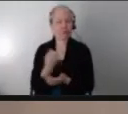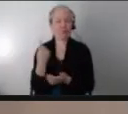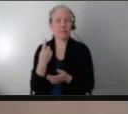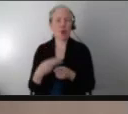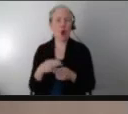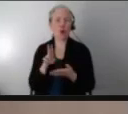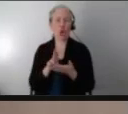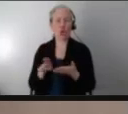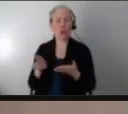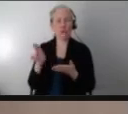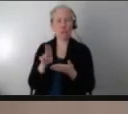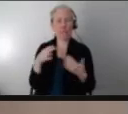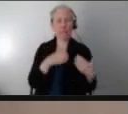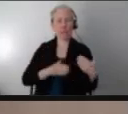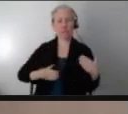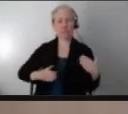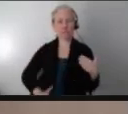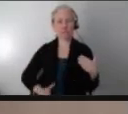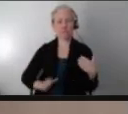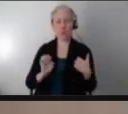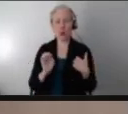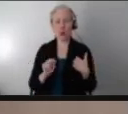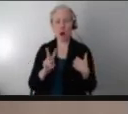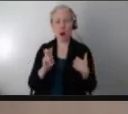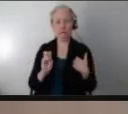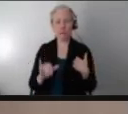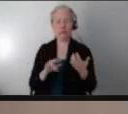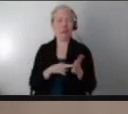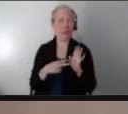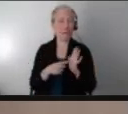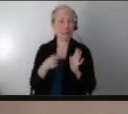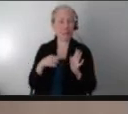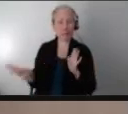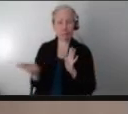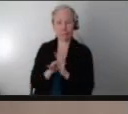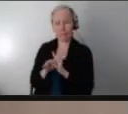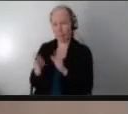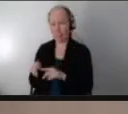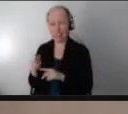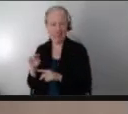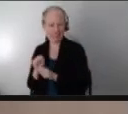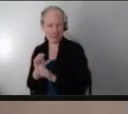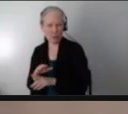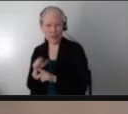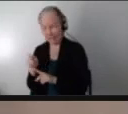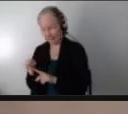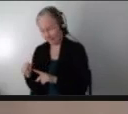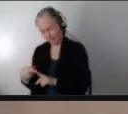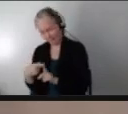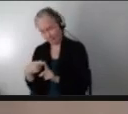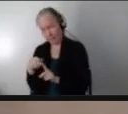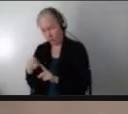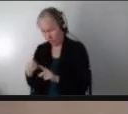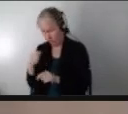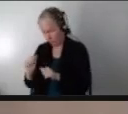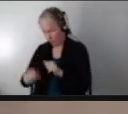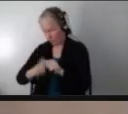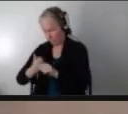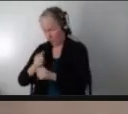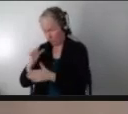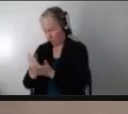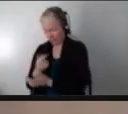have individuals that are specifically assigned to universities where they're the alumni and go and do reach